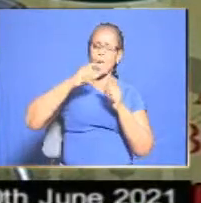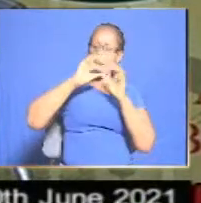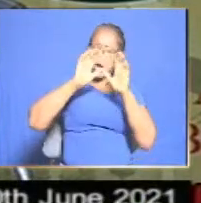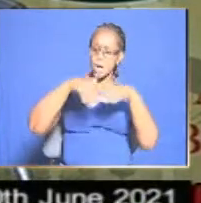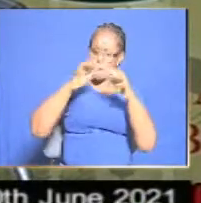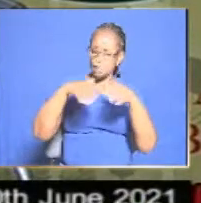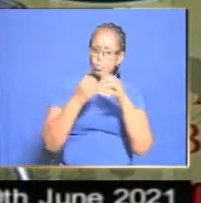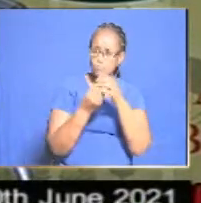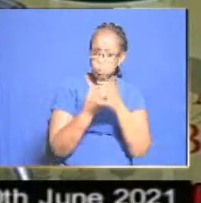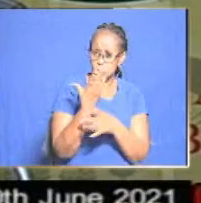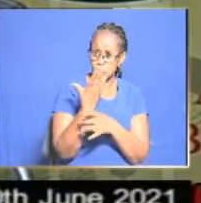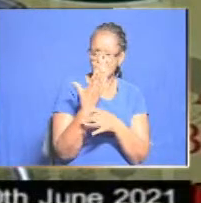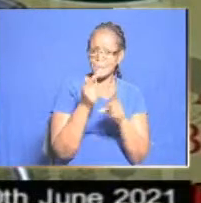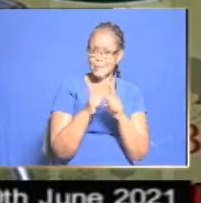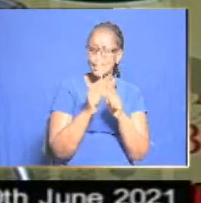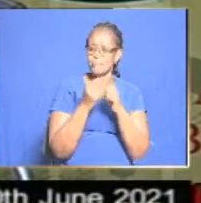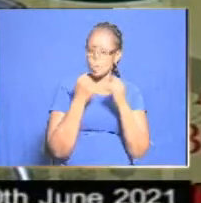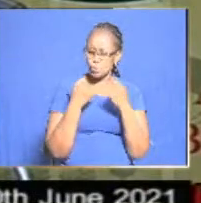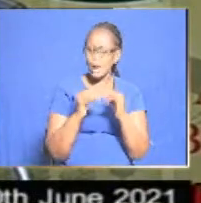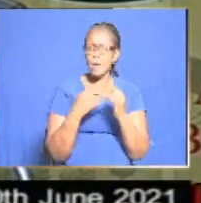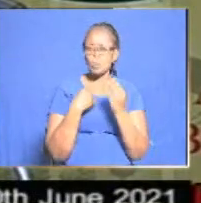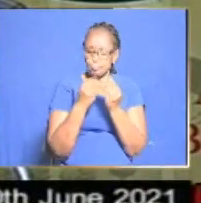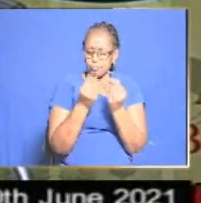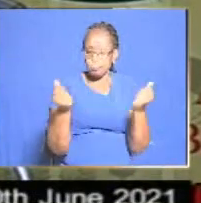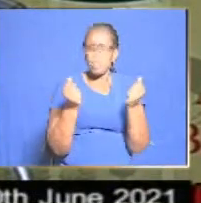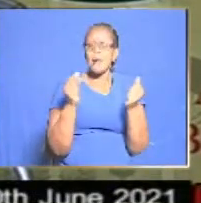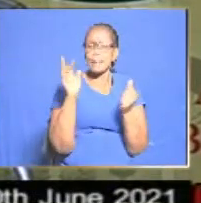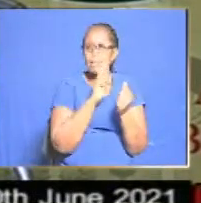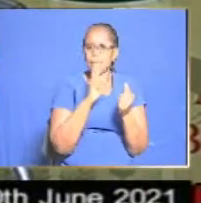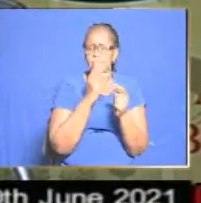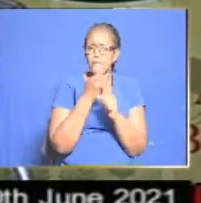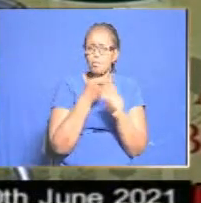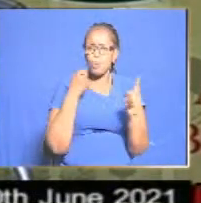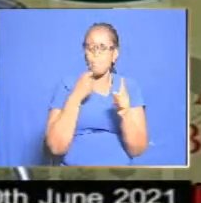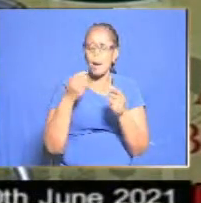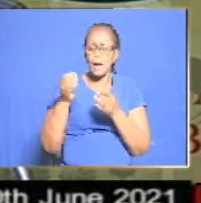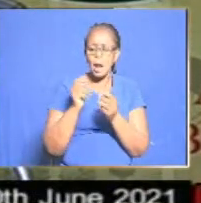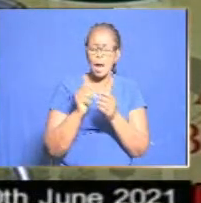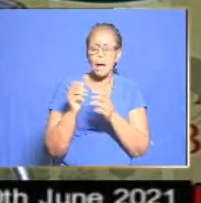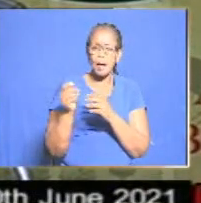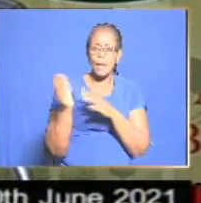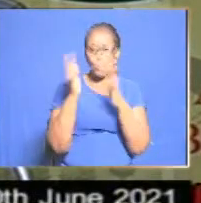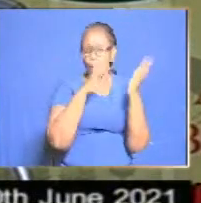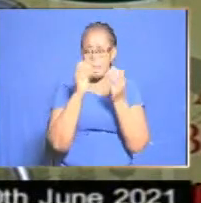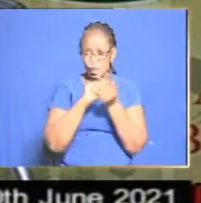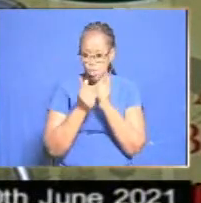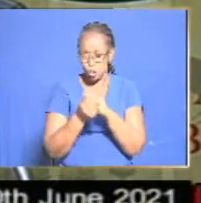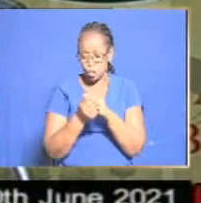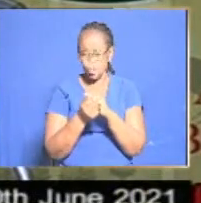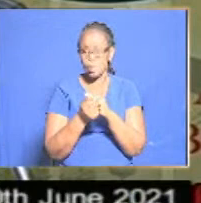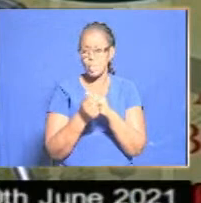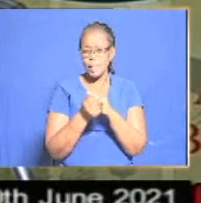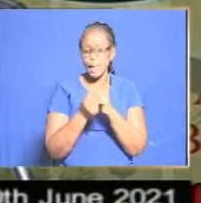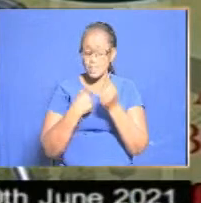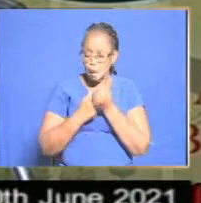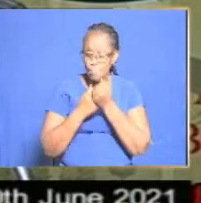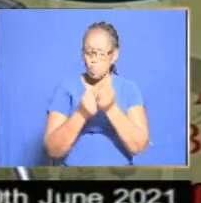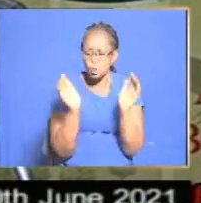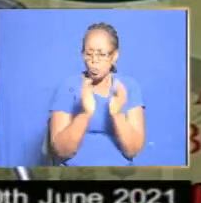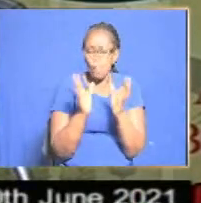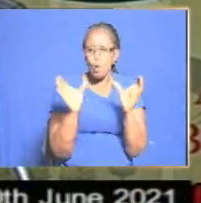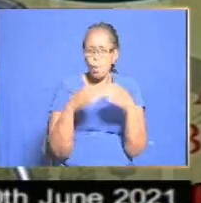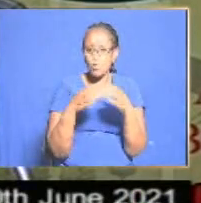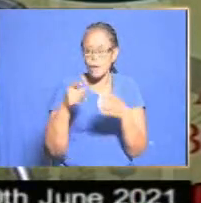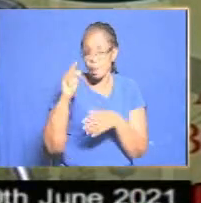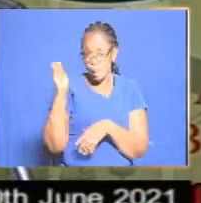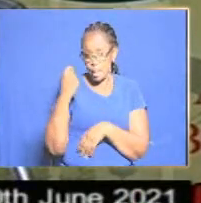and enhance resilience to climate change risk in targeted smallholder farming and pastoral communities in Kenya, I have set aside